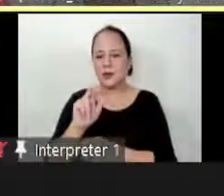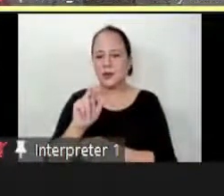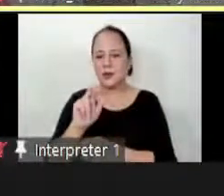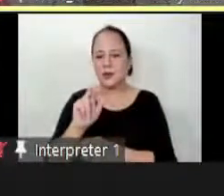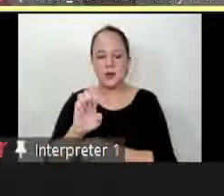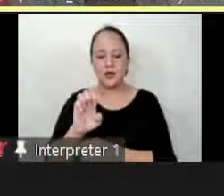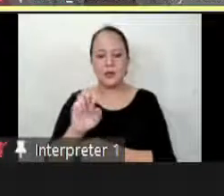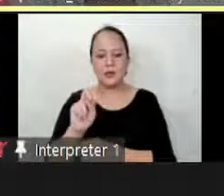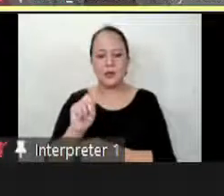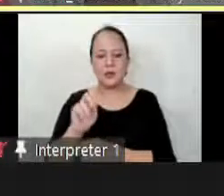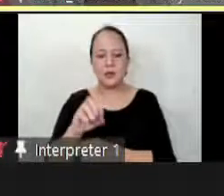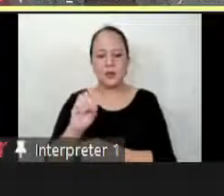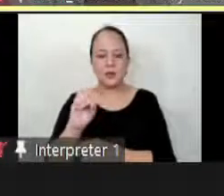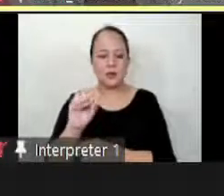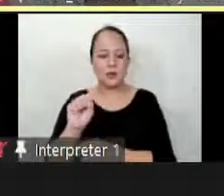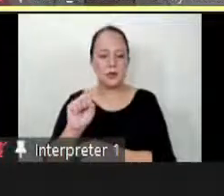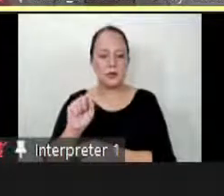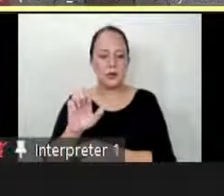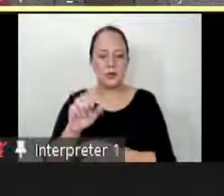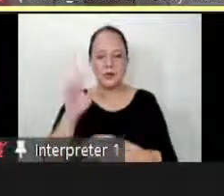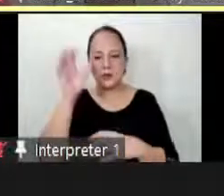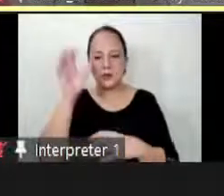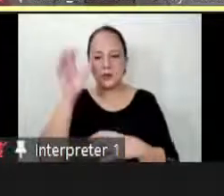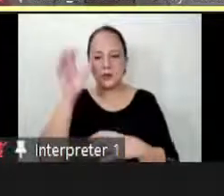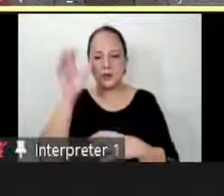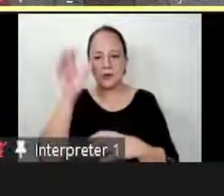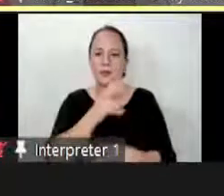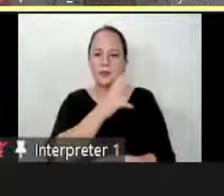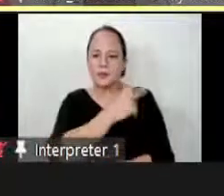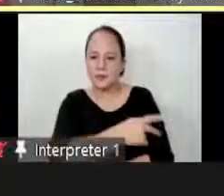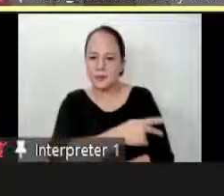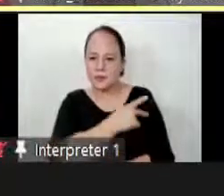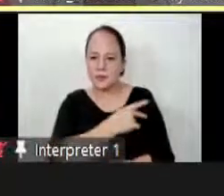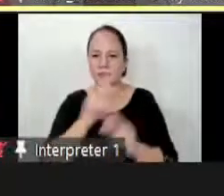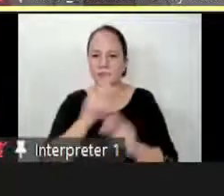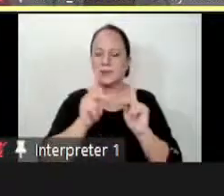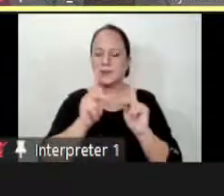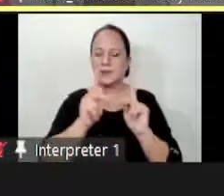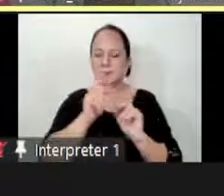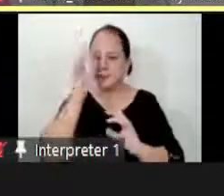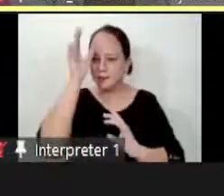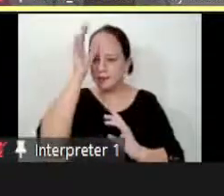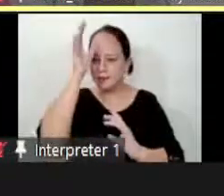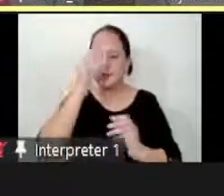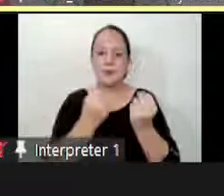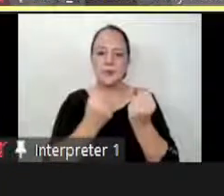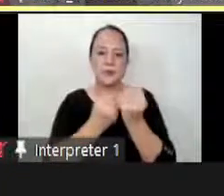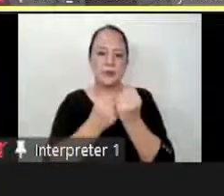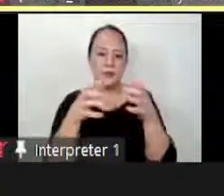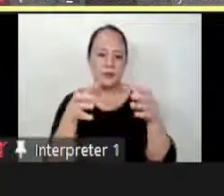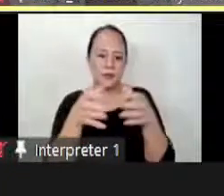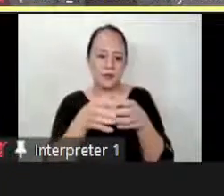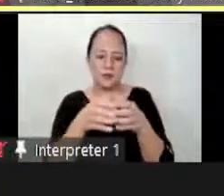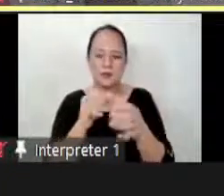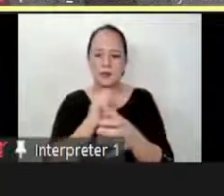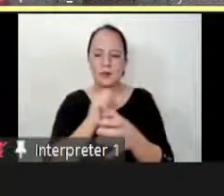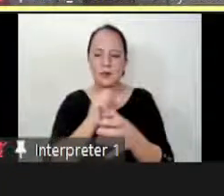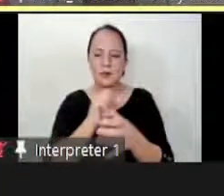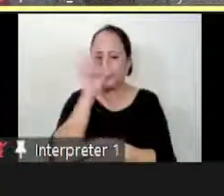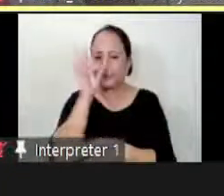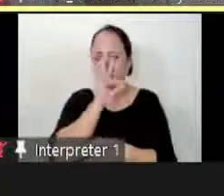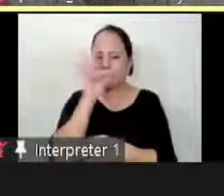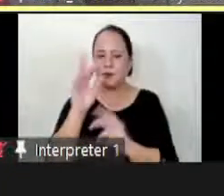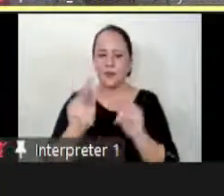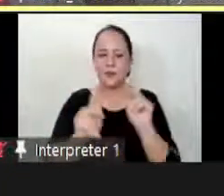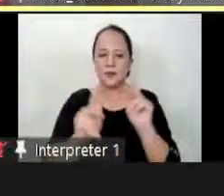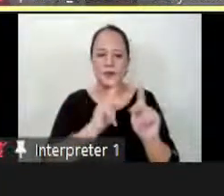of the Philippines. Our patients, people with cancer, support groups, and to all Filipinos and people